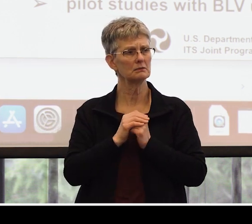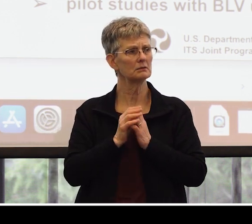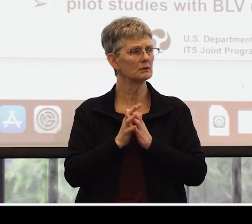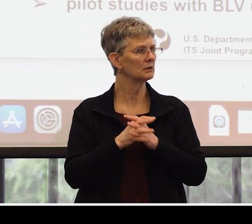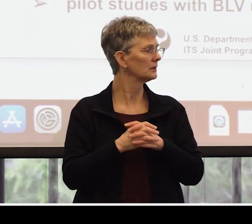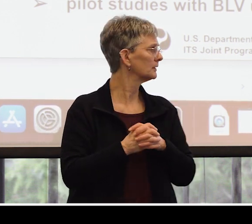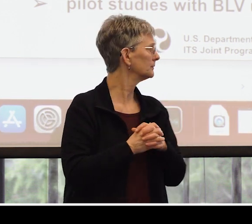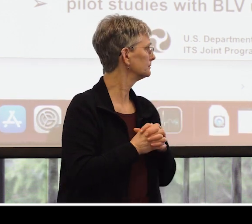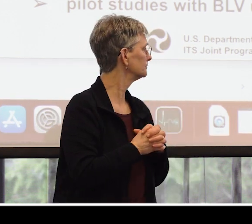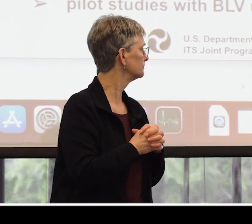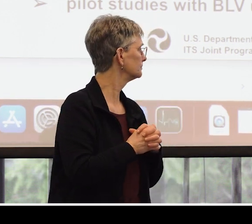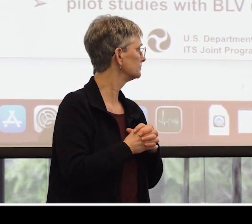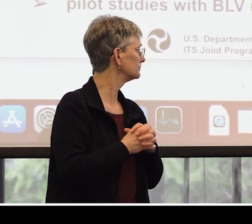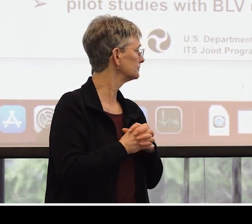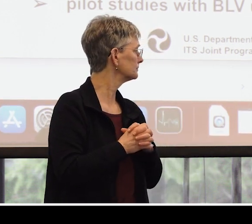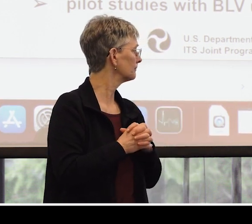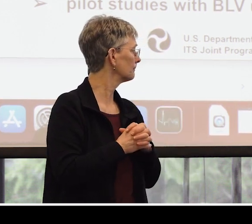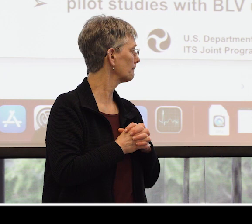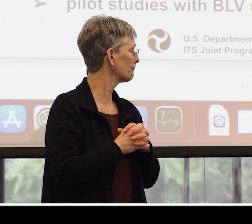Okay. Thanks.